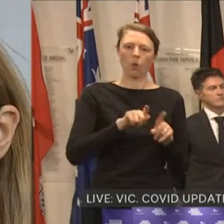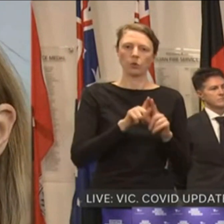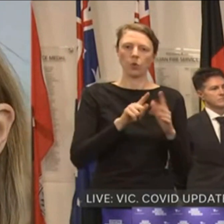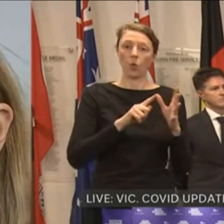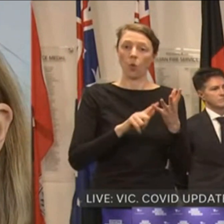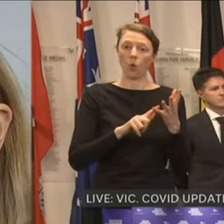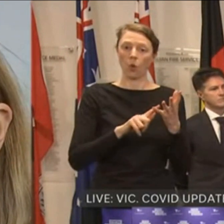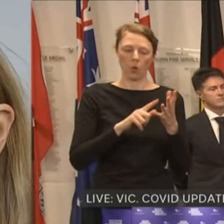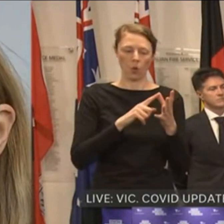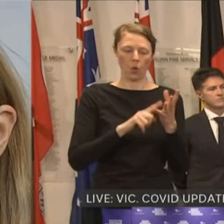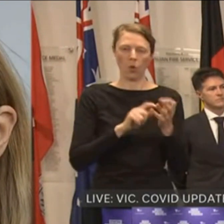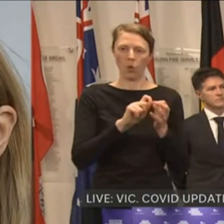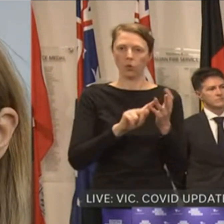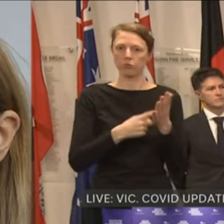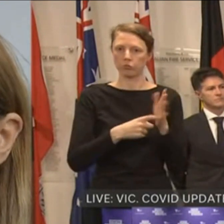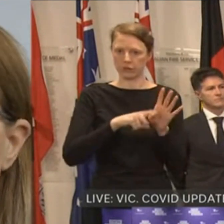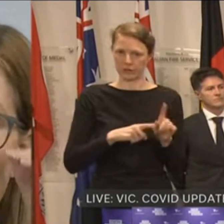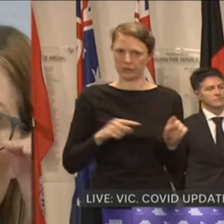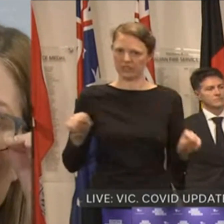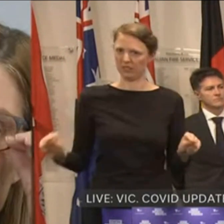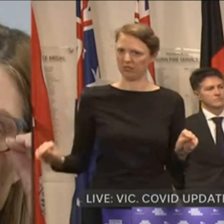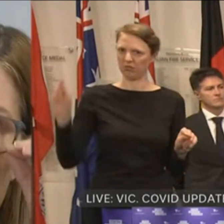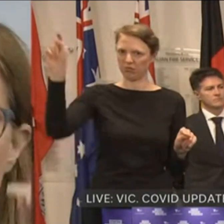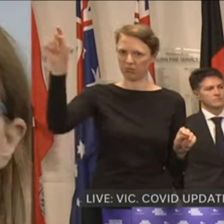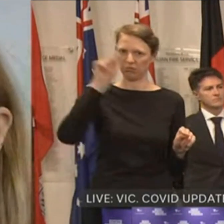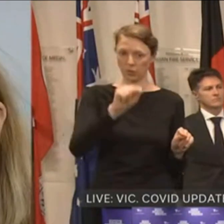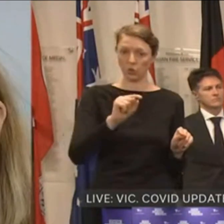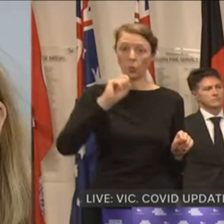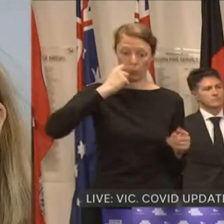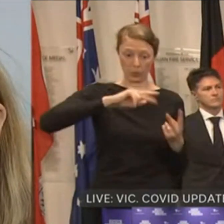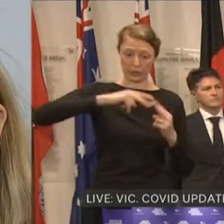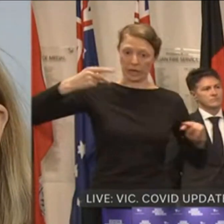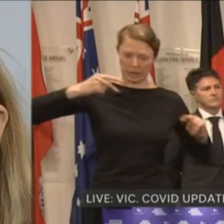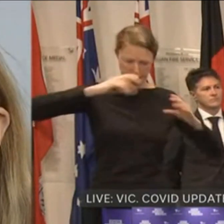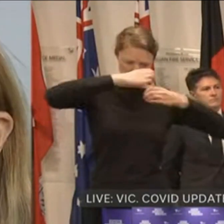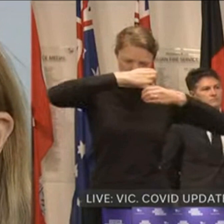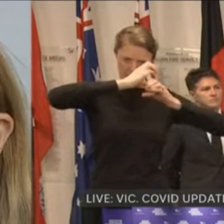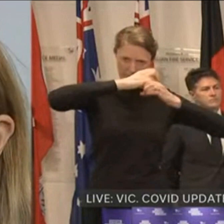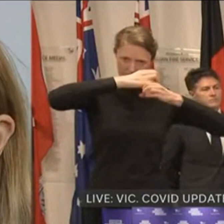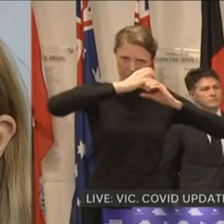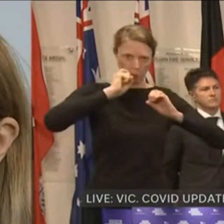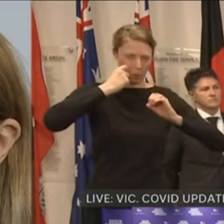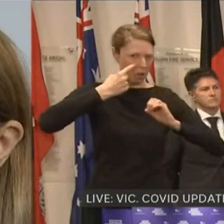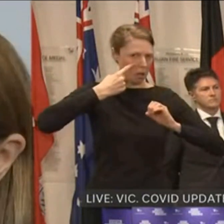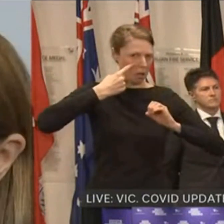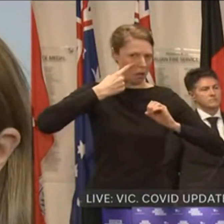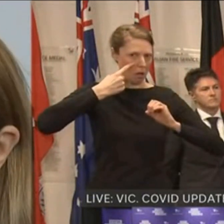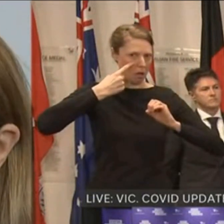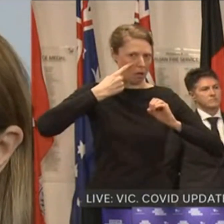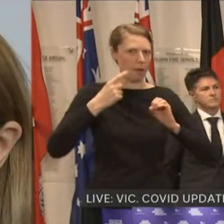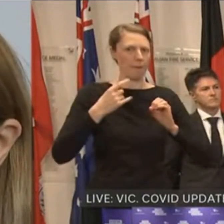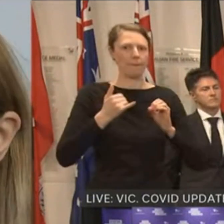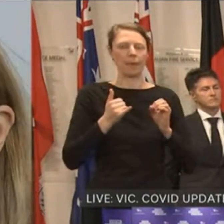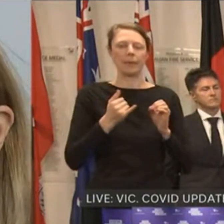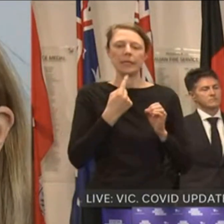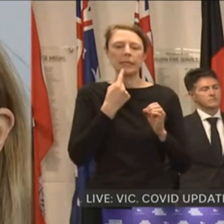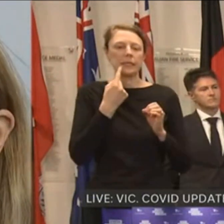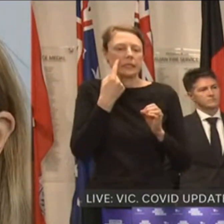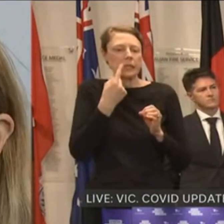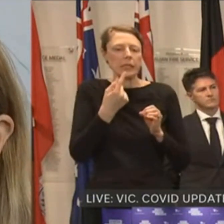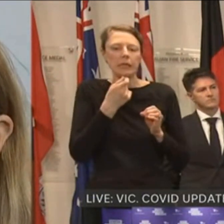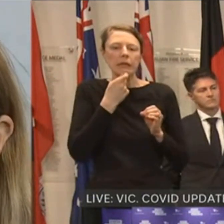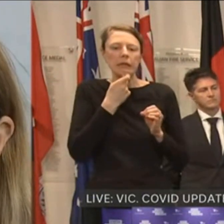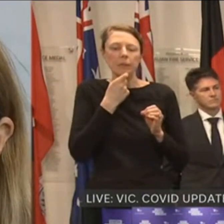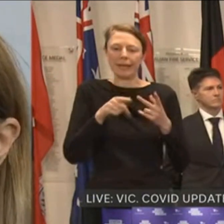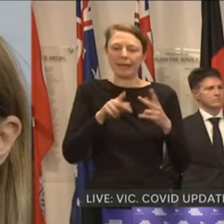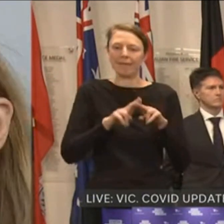observed, minor differences between the viruses when we looked at the virus from the person from Sutherland, who also came up from